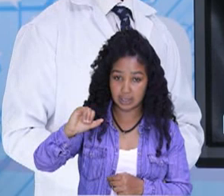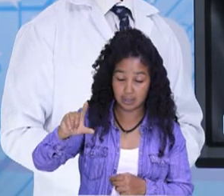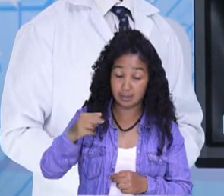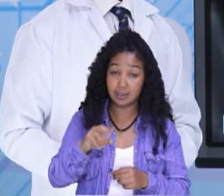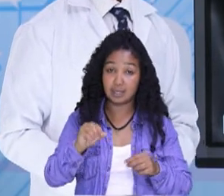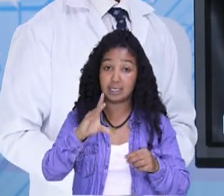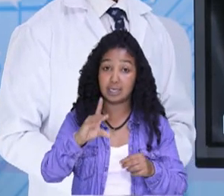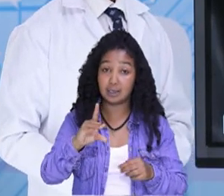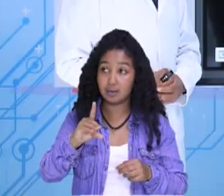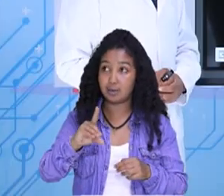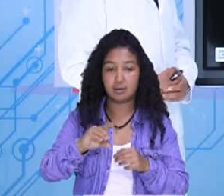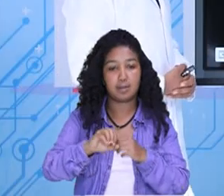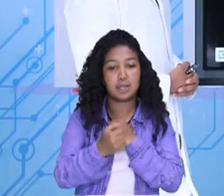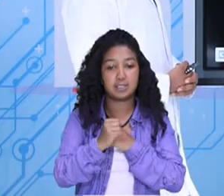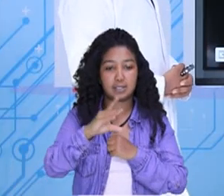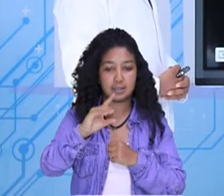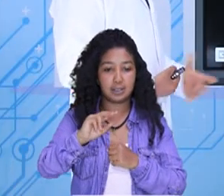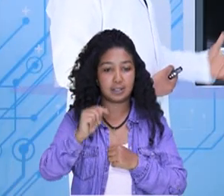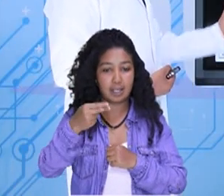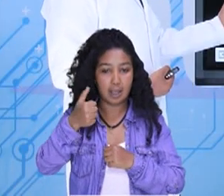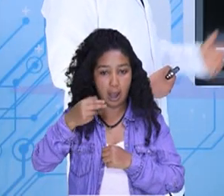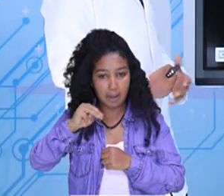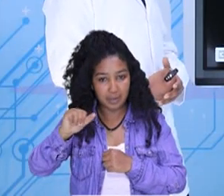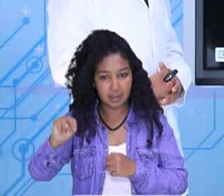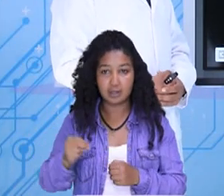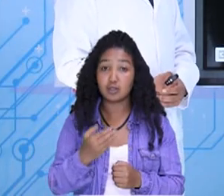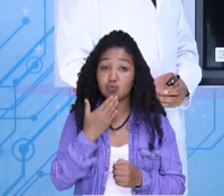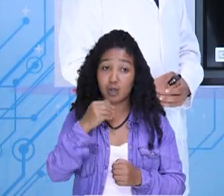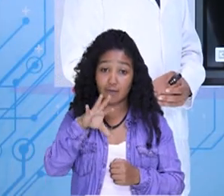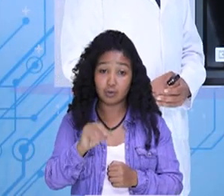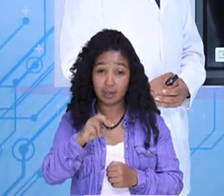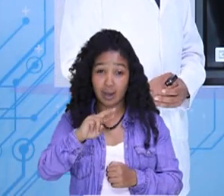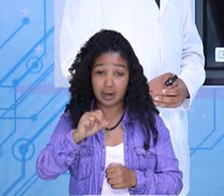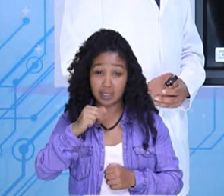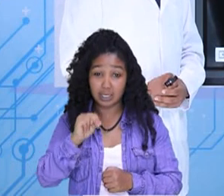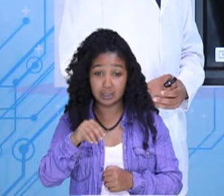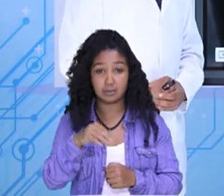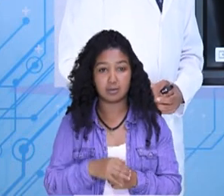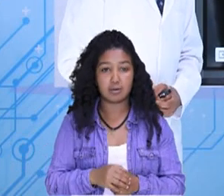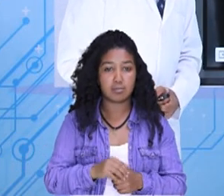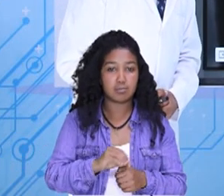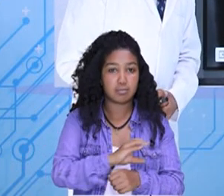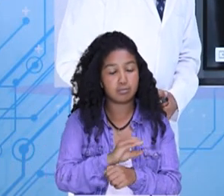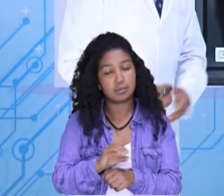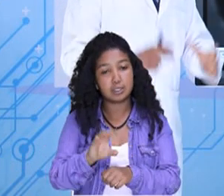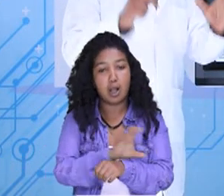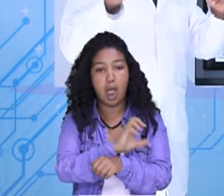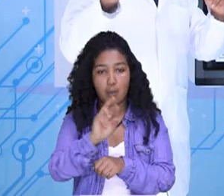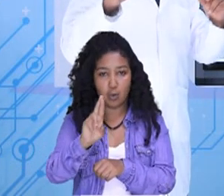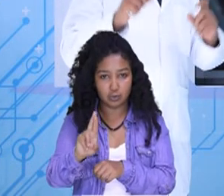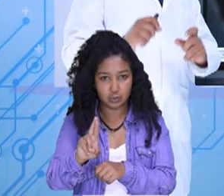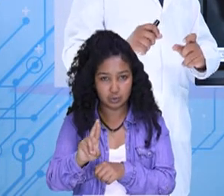DNA, the base is thiamine. The sugar found in RNA is ribose sugar,